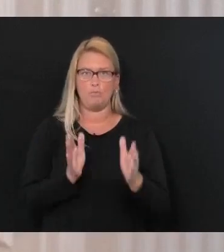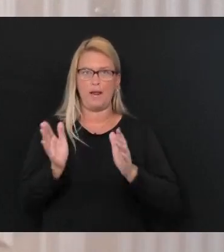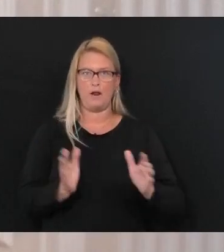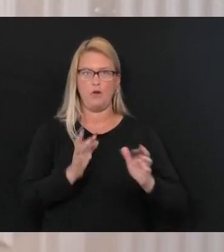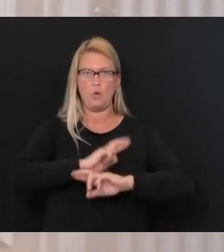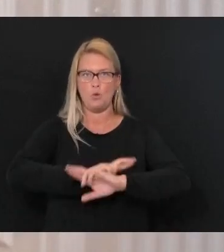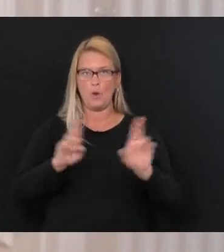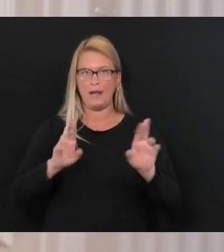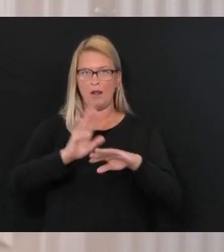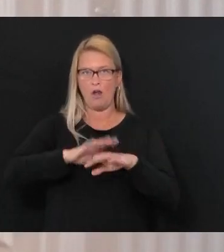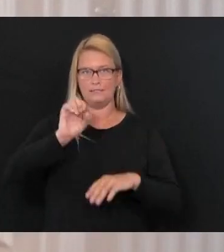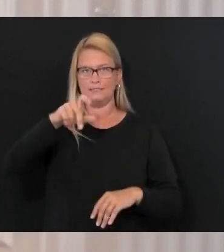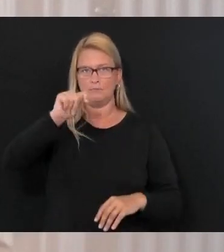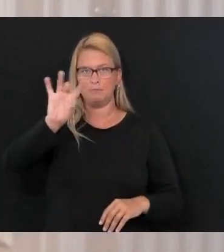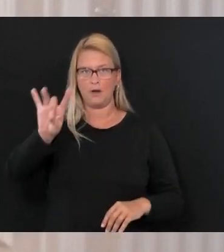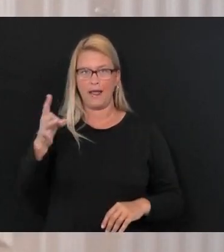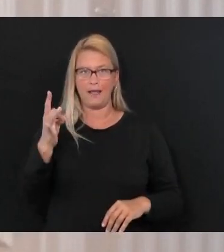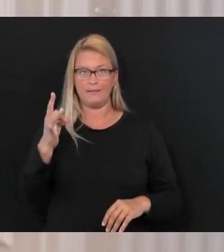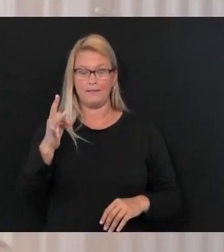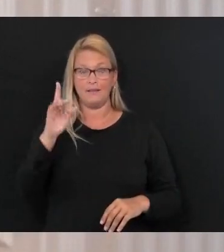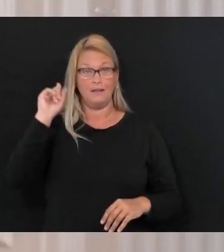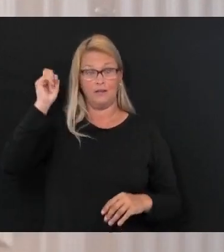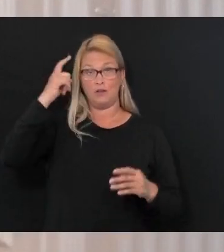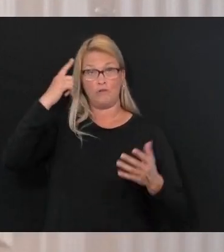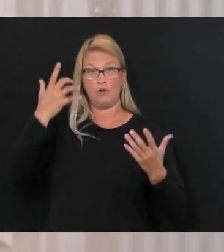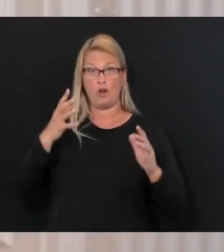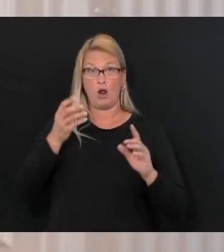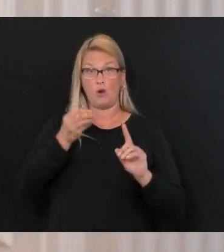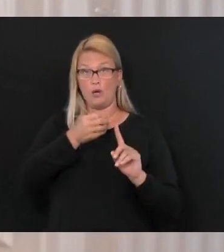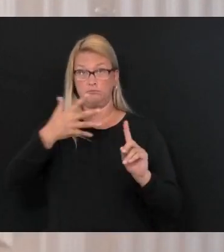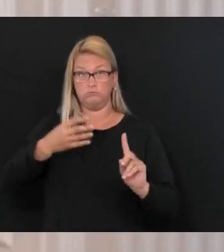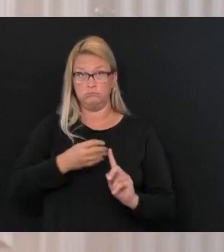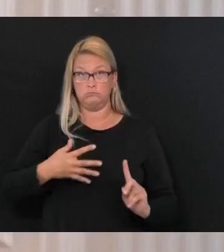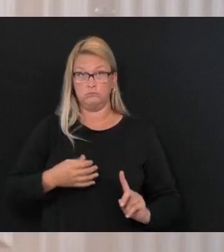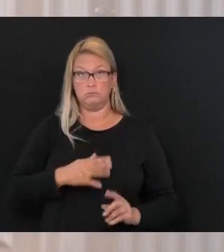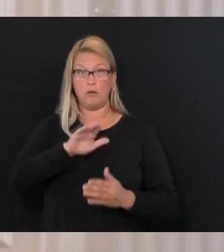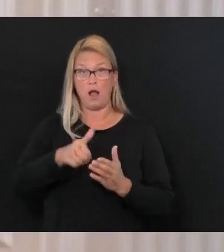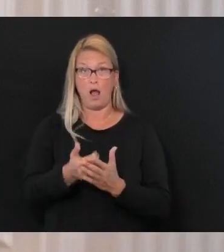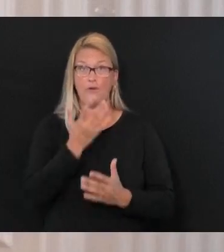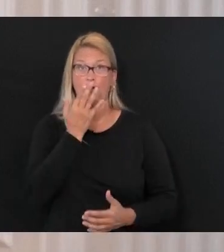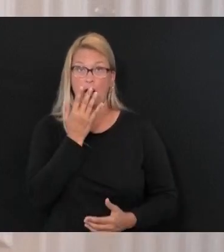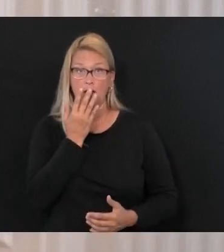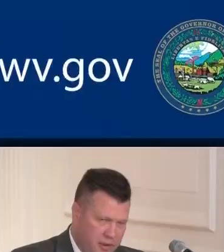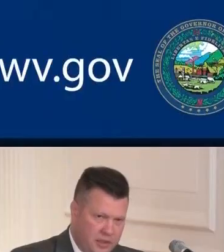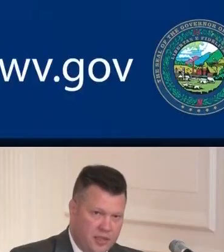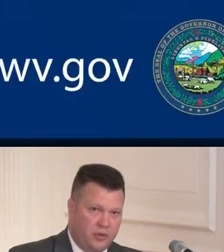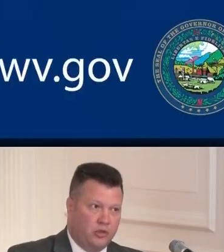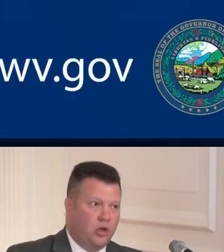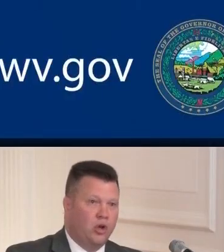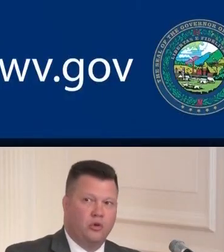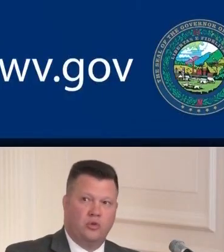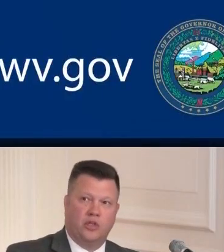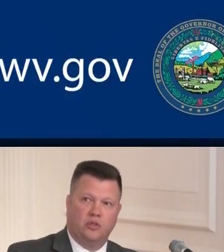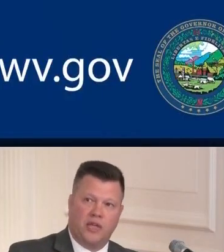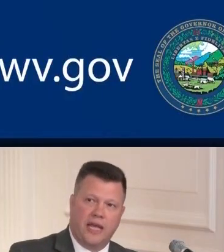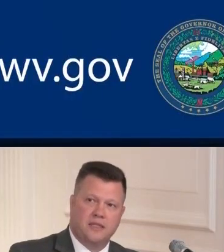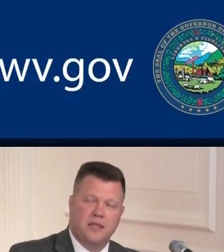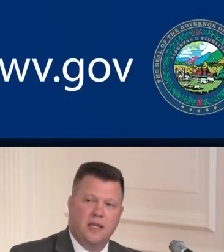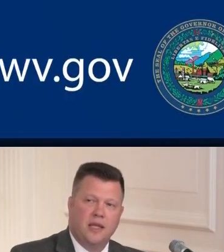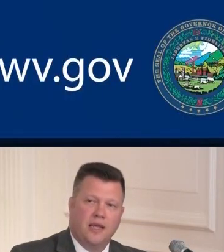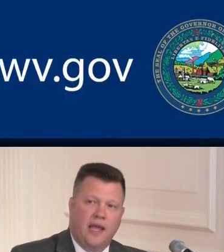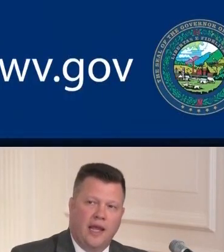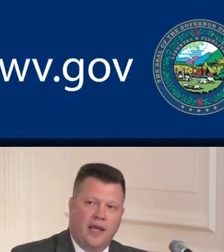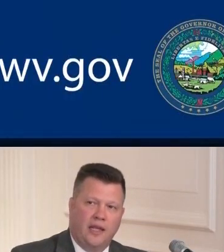yellow, orange, and red. And, you know, it is posted on the West Virginia Department of Ed's website now. It is something you can go, you can look